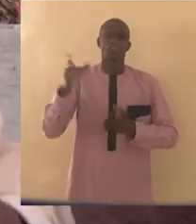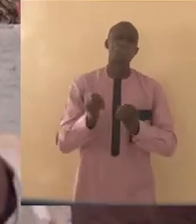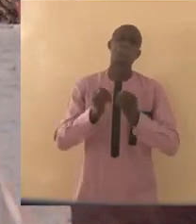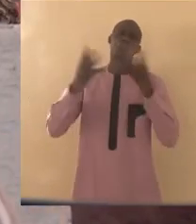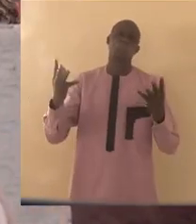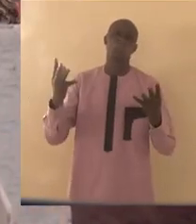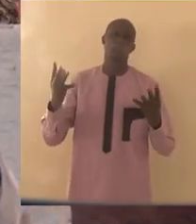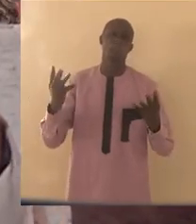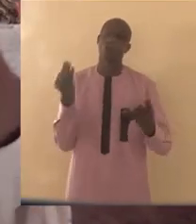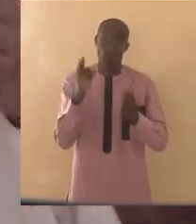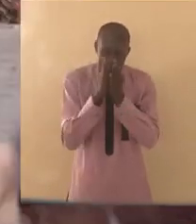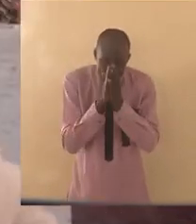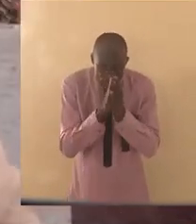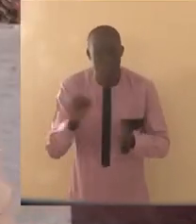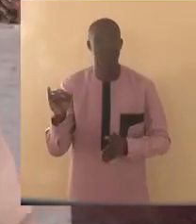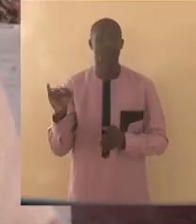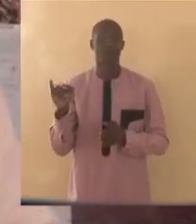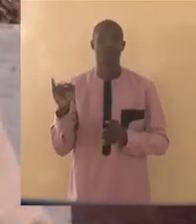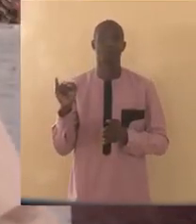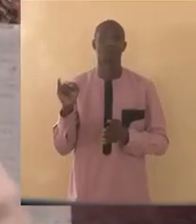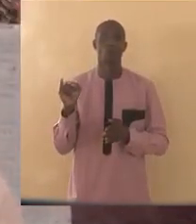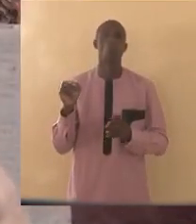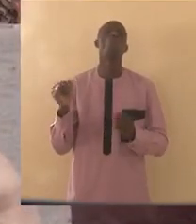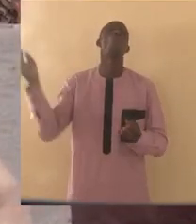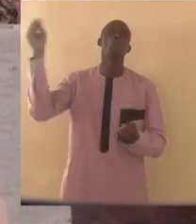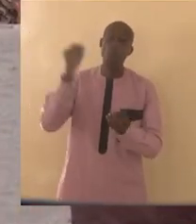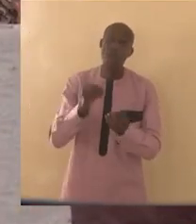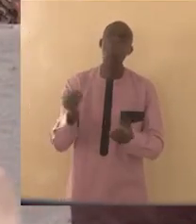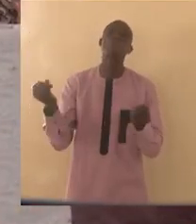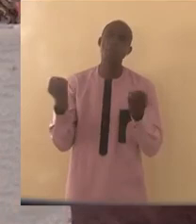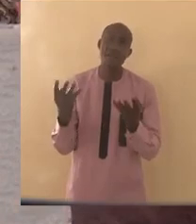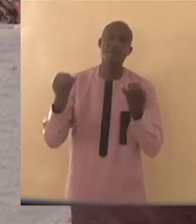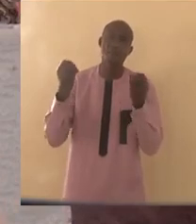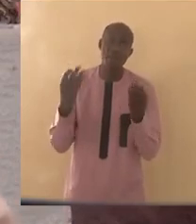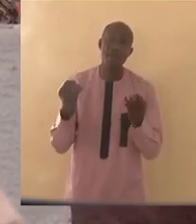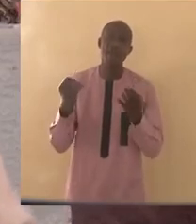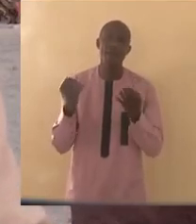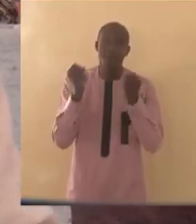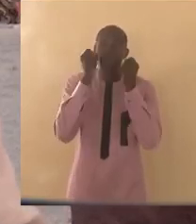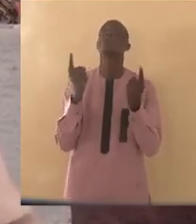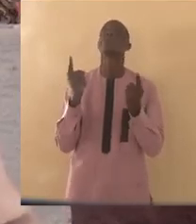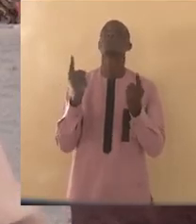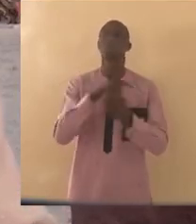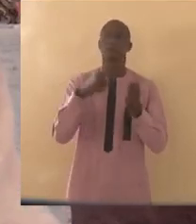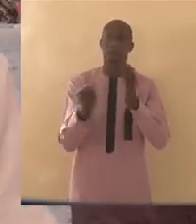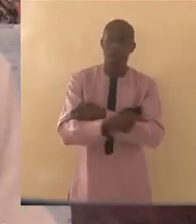There is a lot of praying, volumes and volumes of prayer.